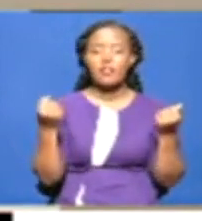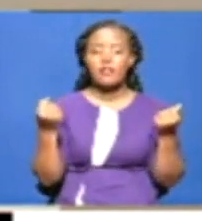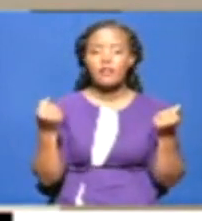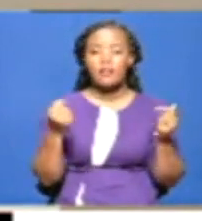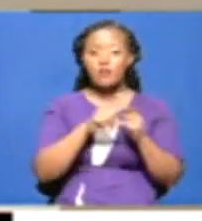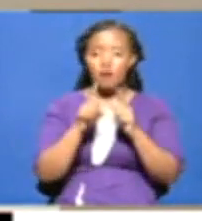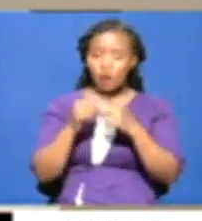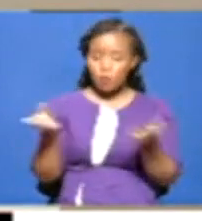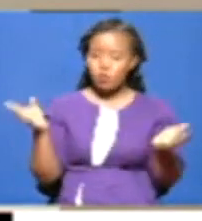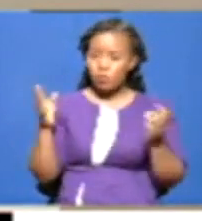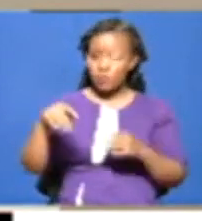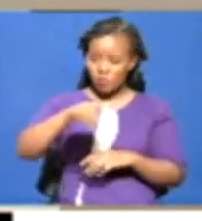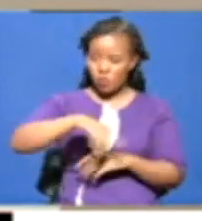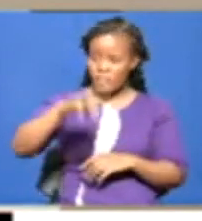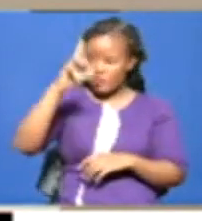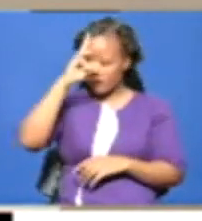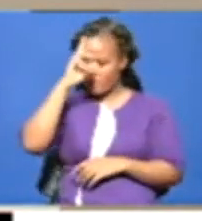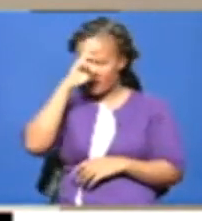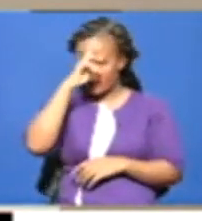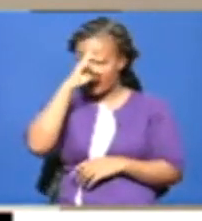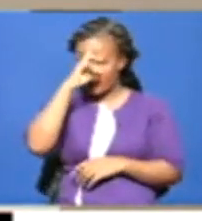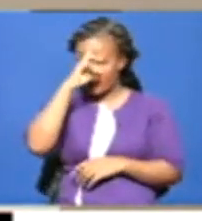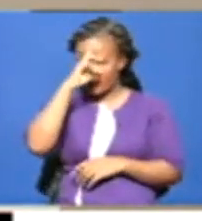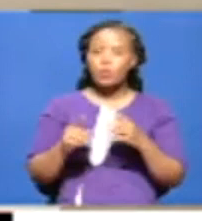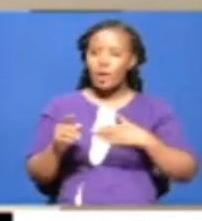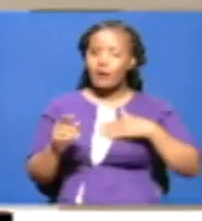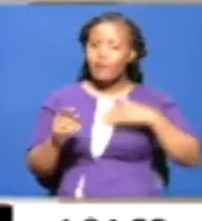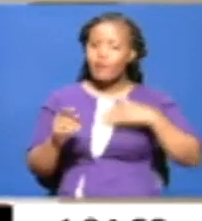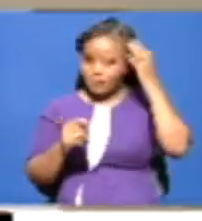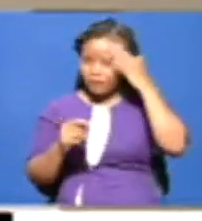And as police, we have also identified